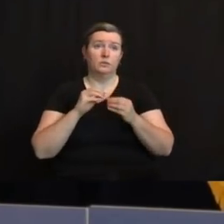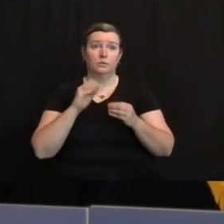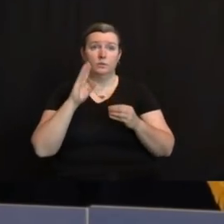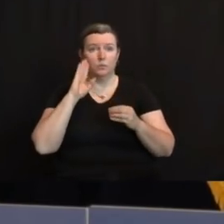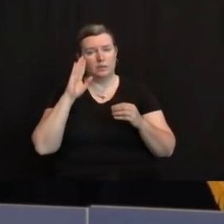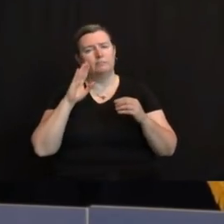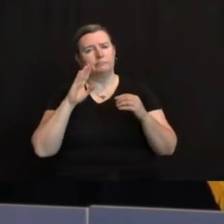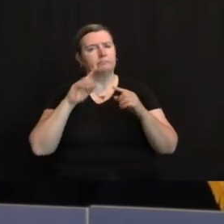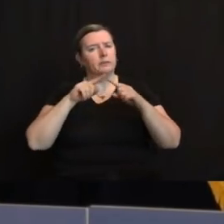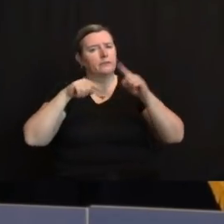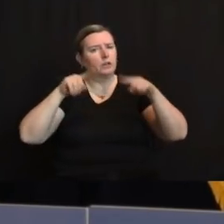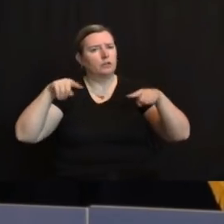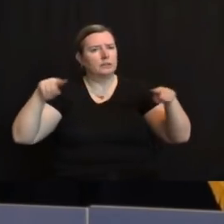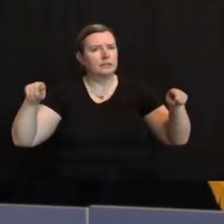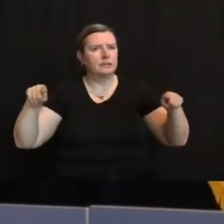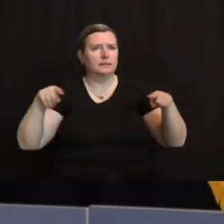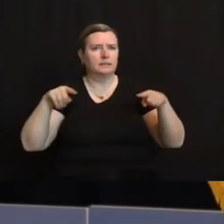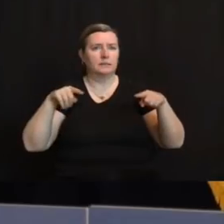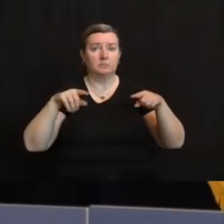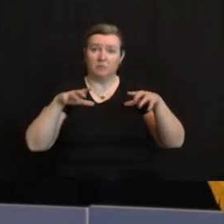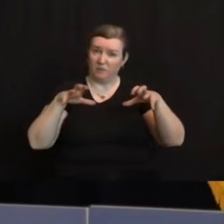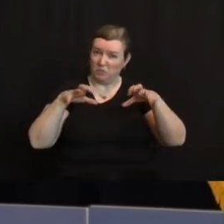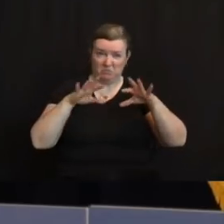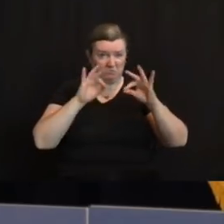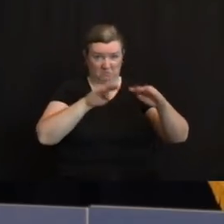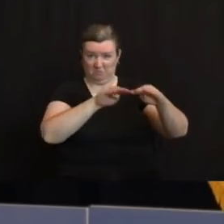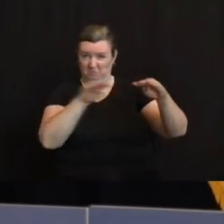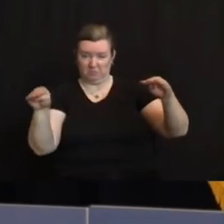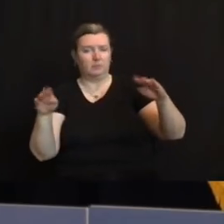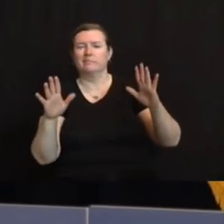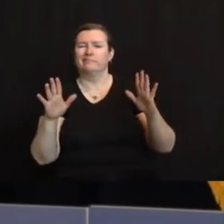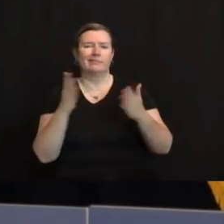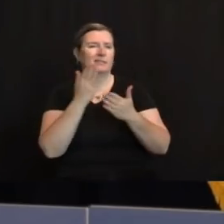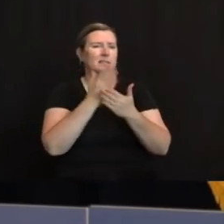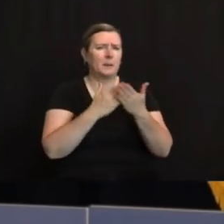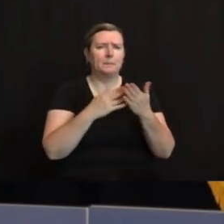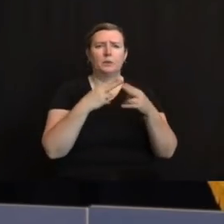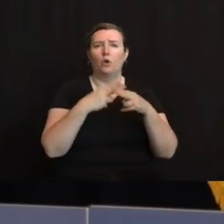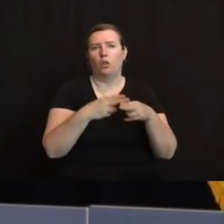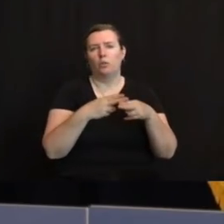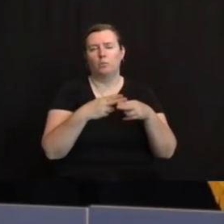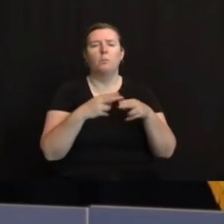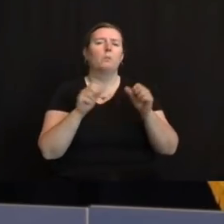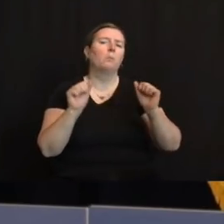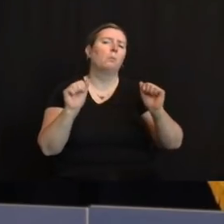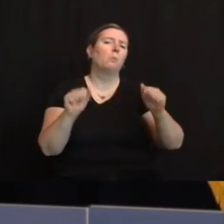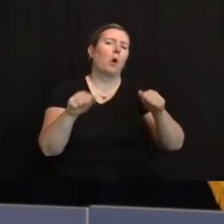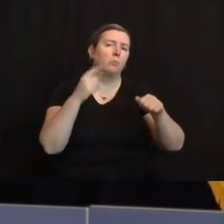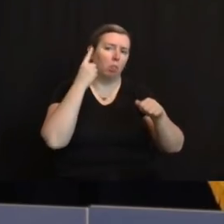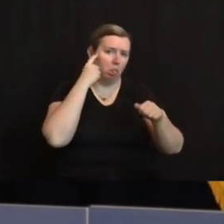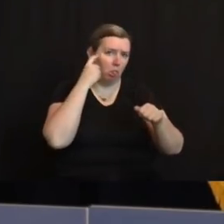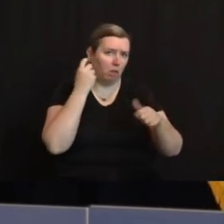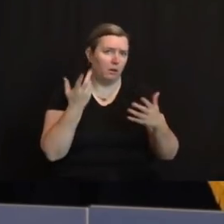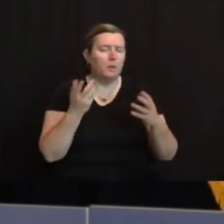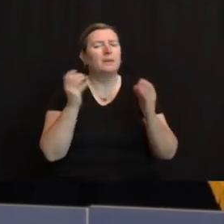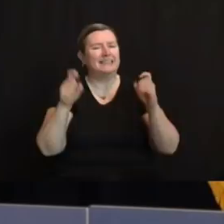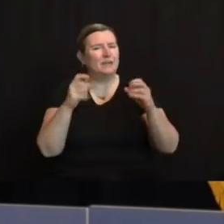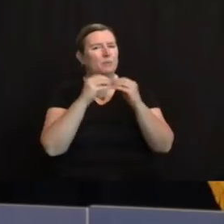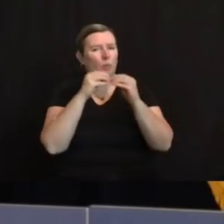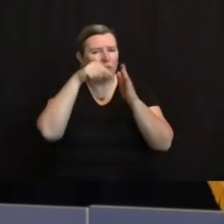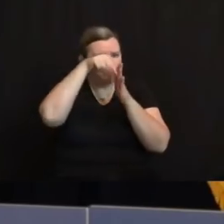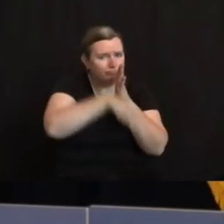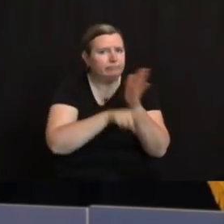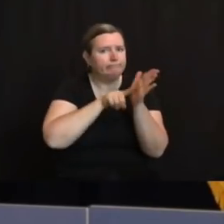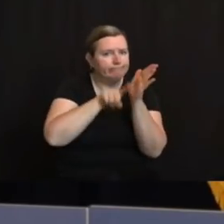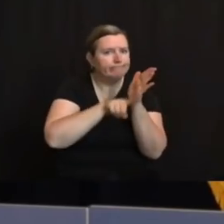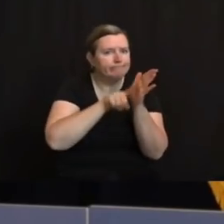a static number. Some of those people who we're now calling probable, further investigation might show that they're in fact confirmed. More people